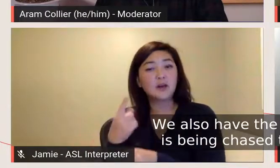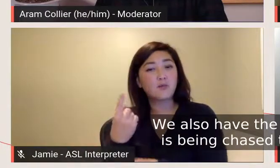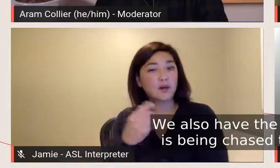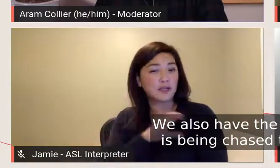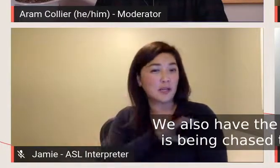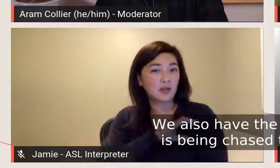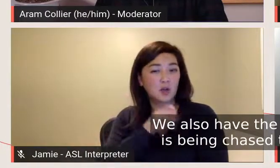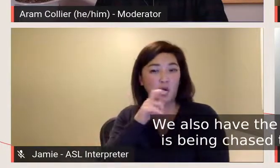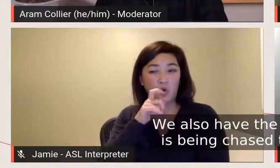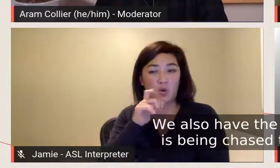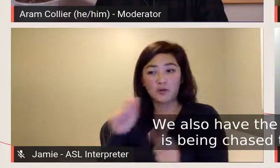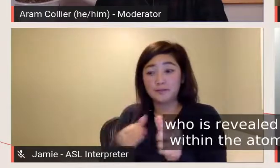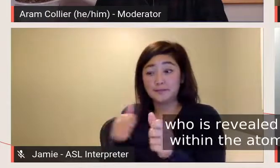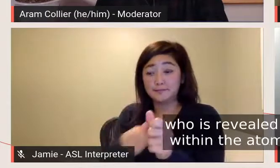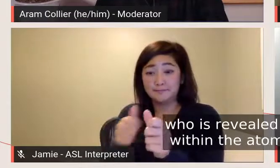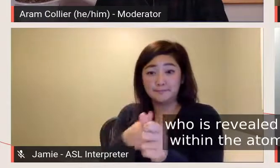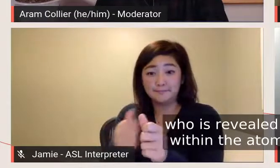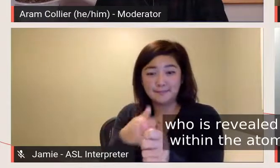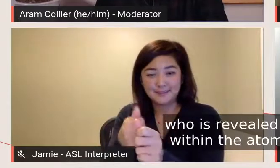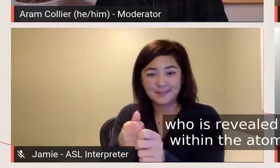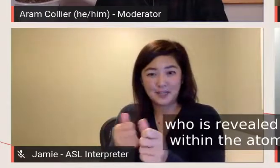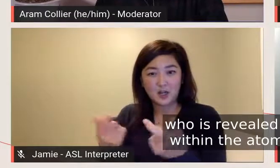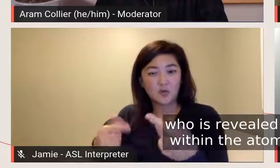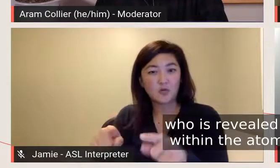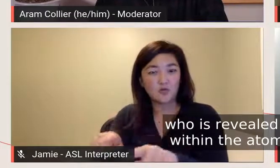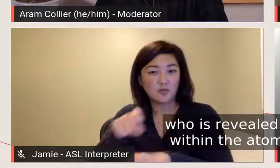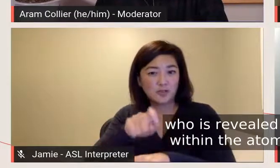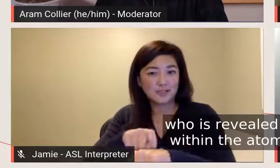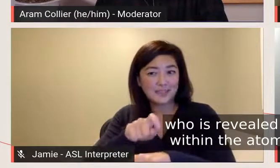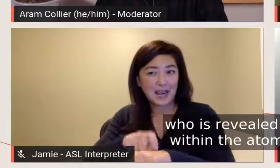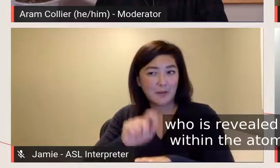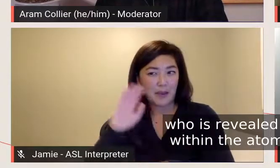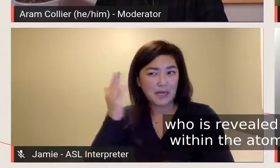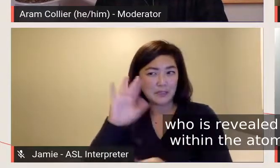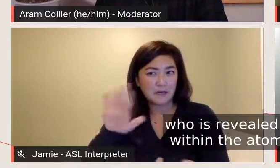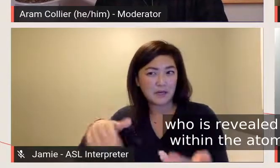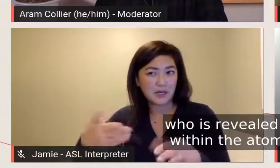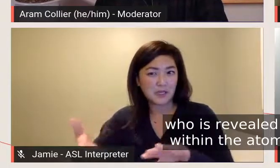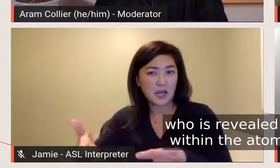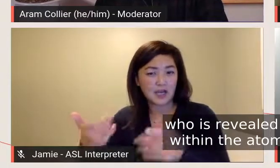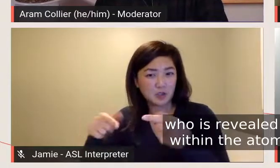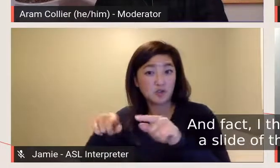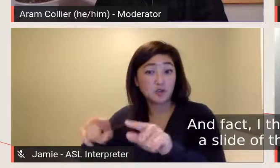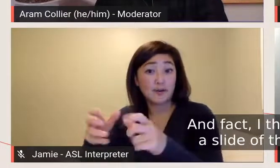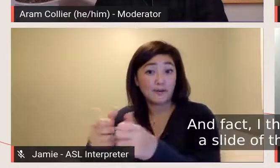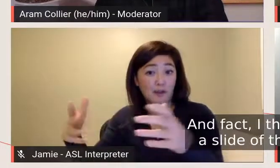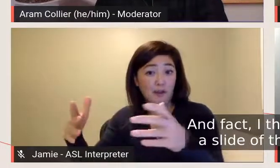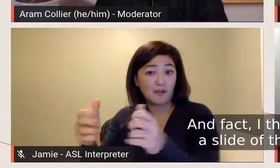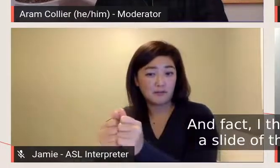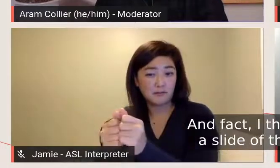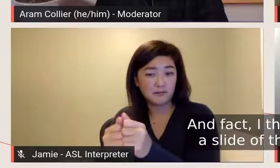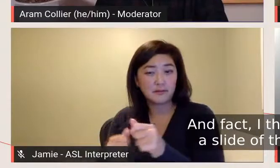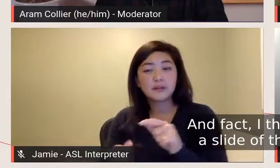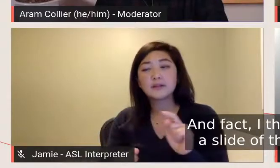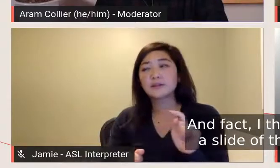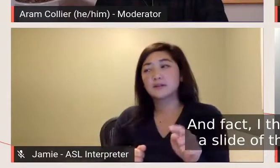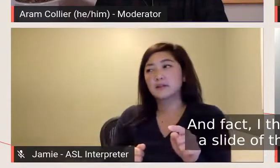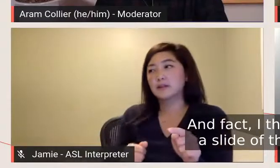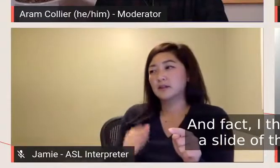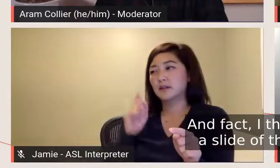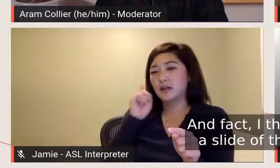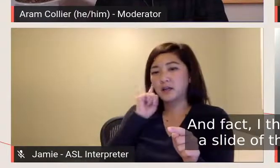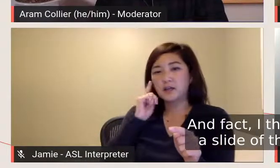being chased through time, who is revealed to have died within the atomic bombing. In fact, I think I